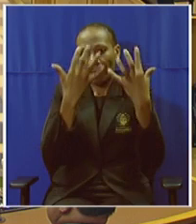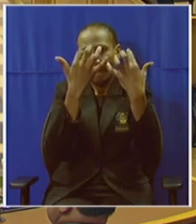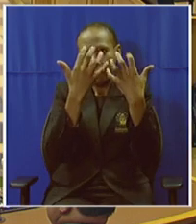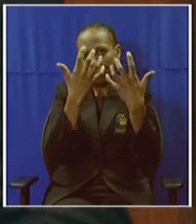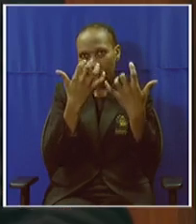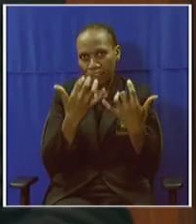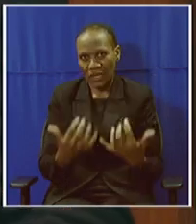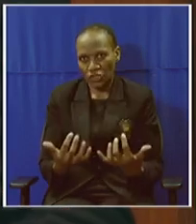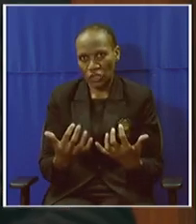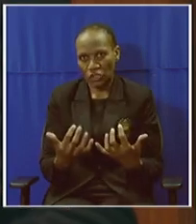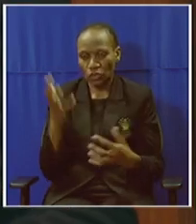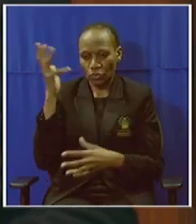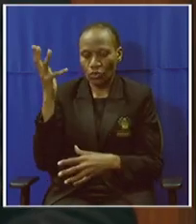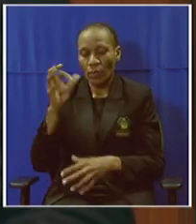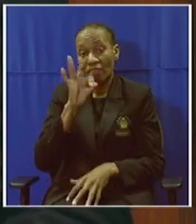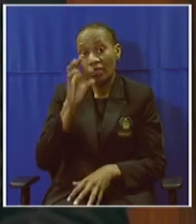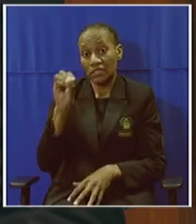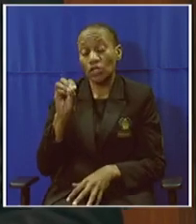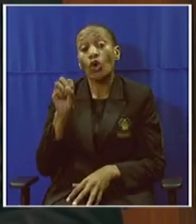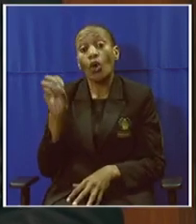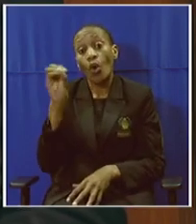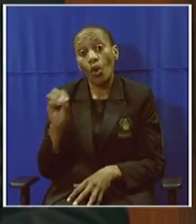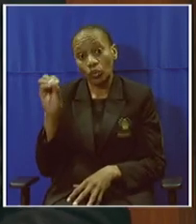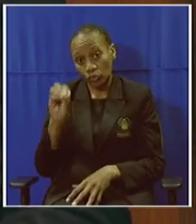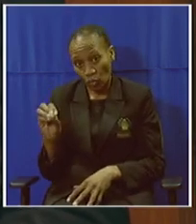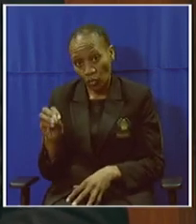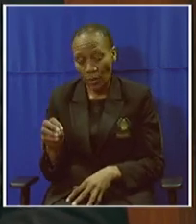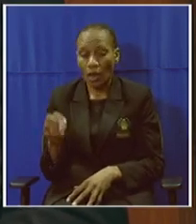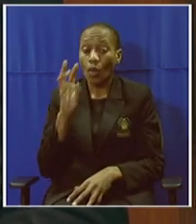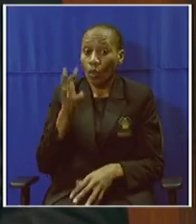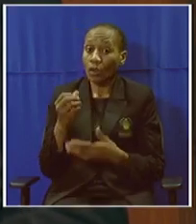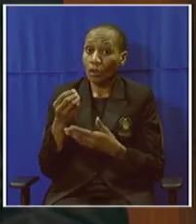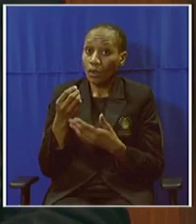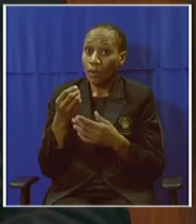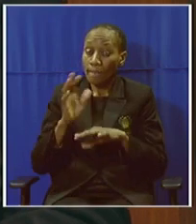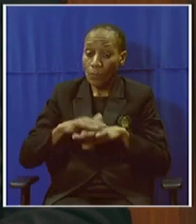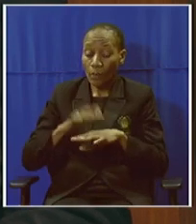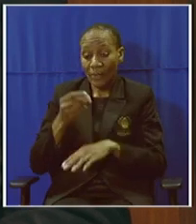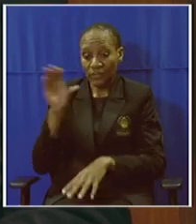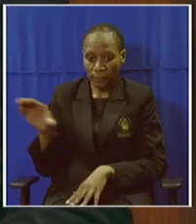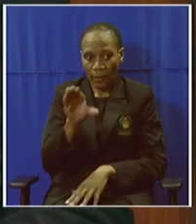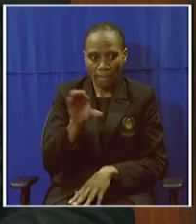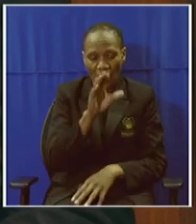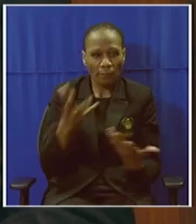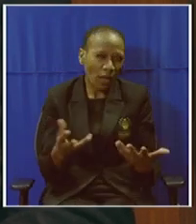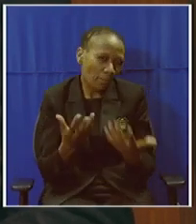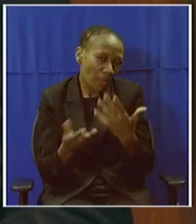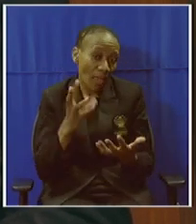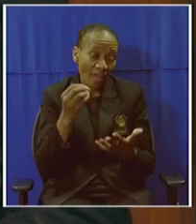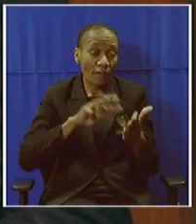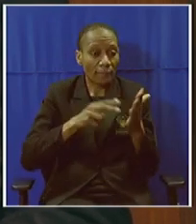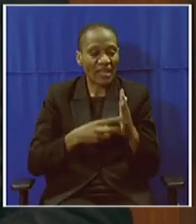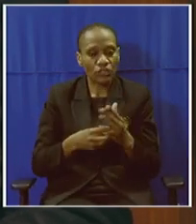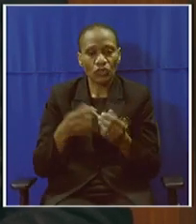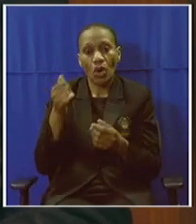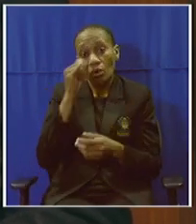the 30th of October that provides for the funding to implement the following plans to combat